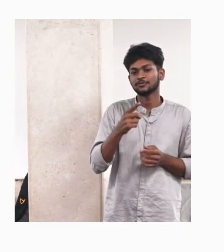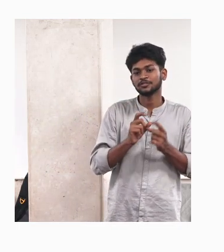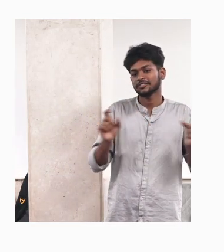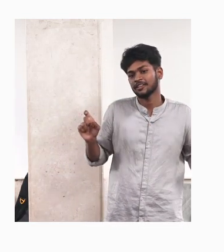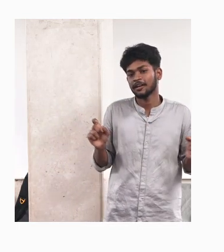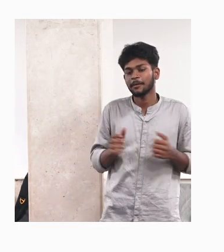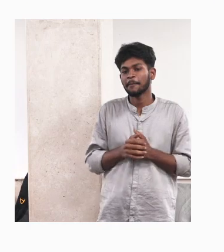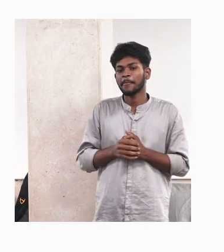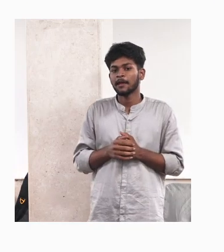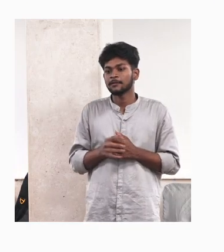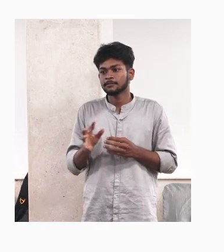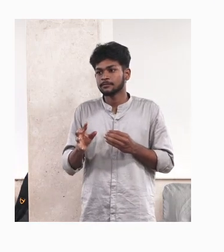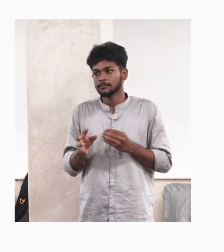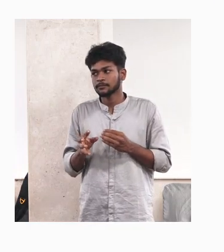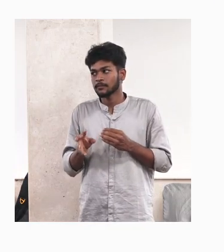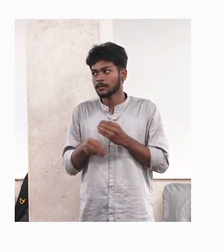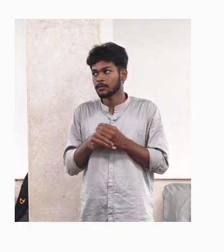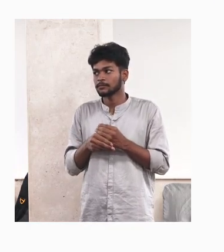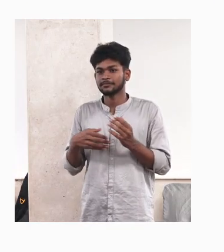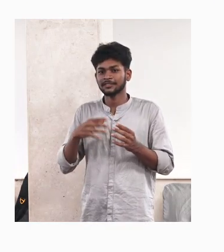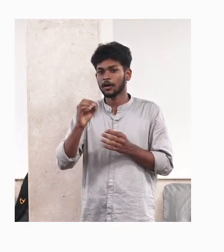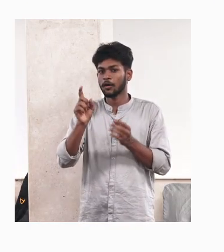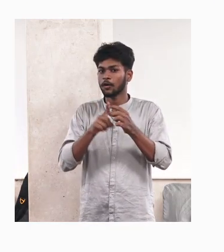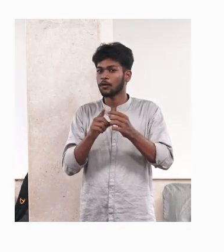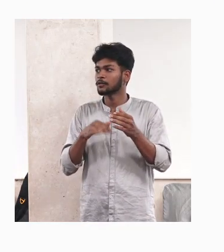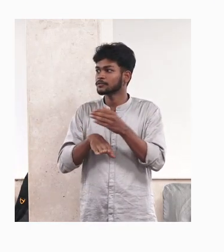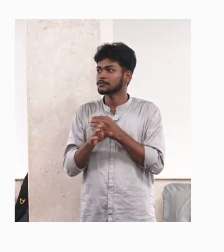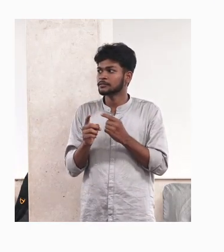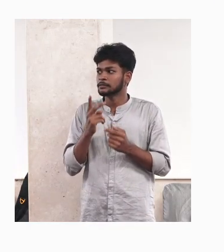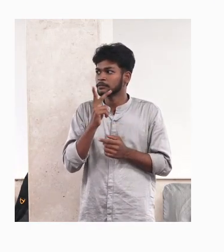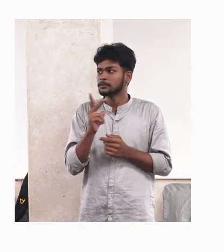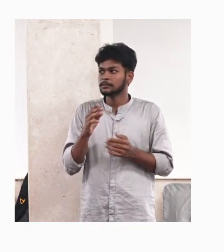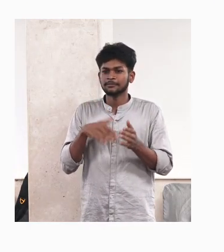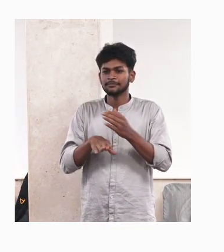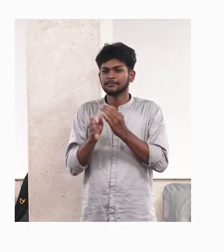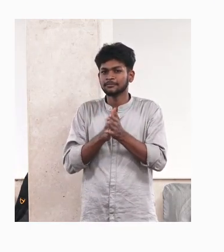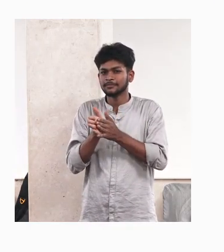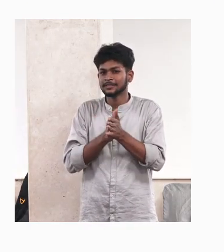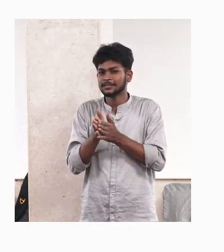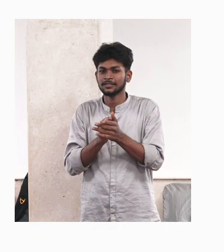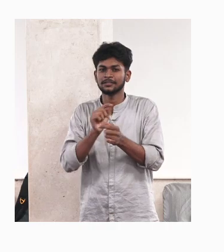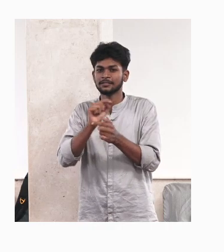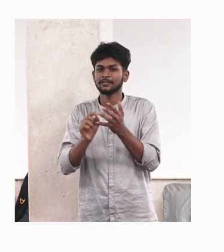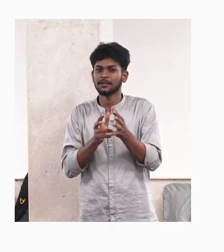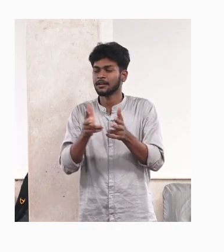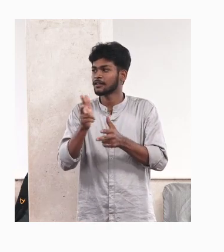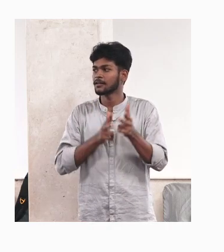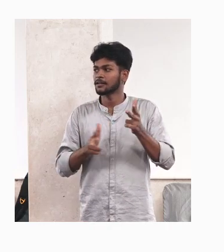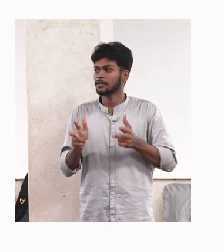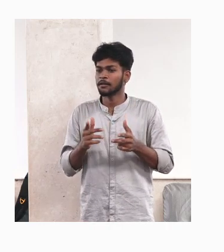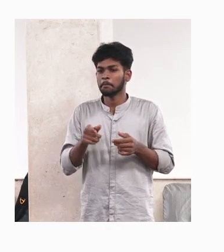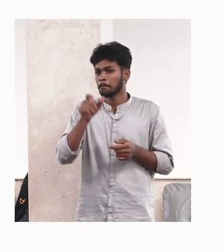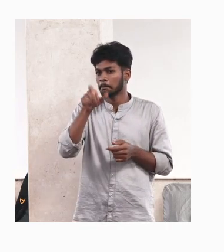in enrolling in the OD, it was really interesting when they said that they will have the person